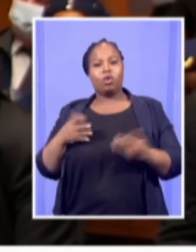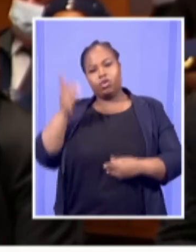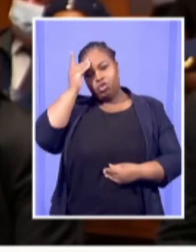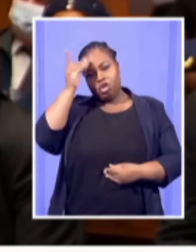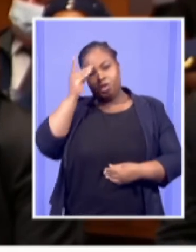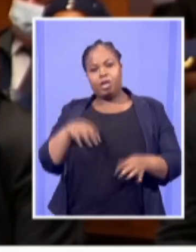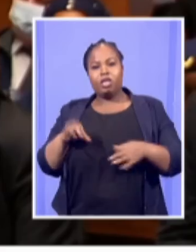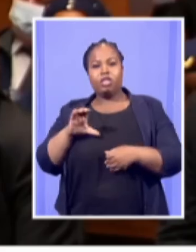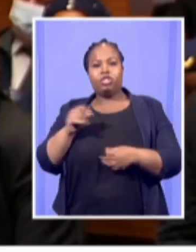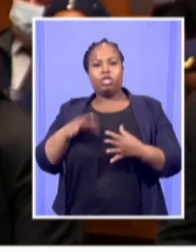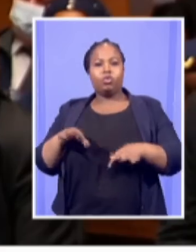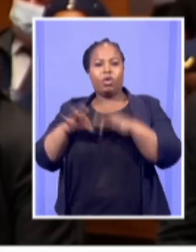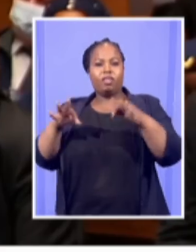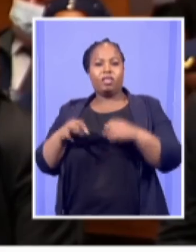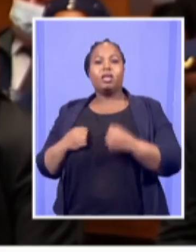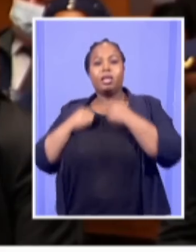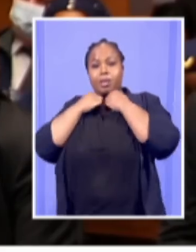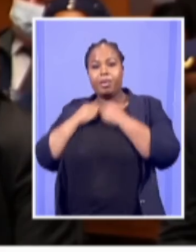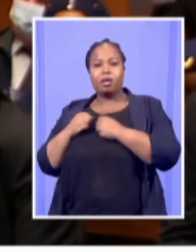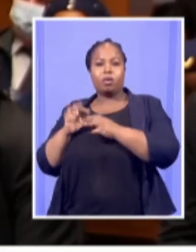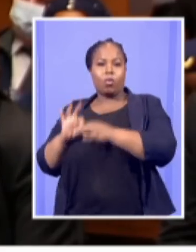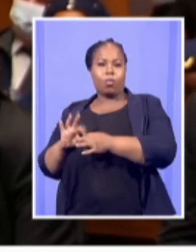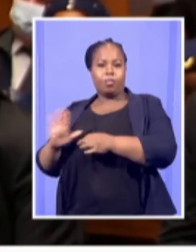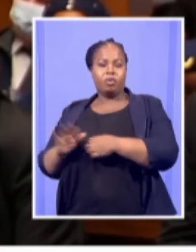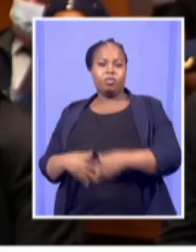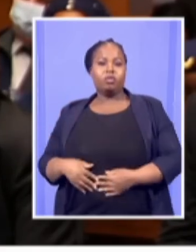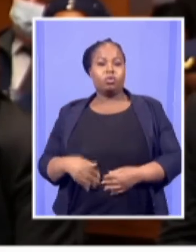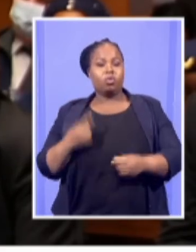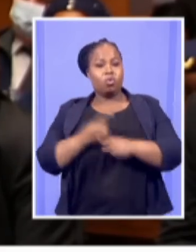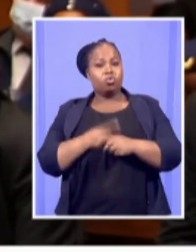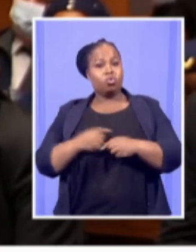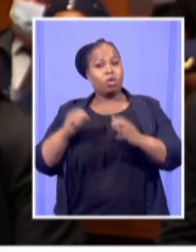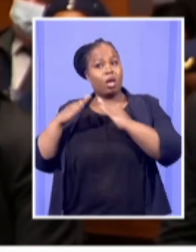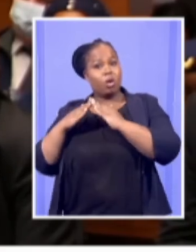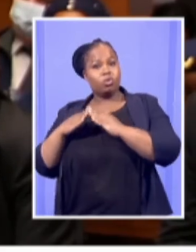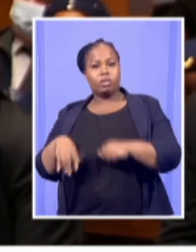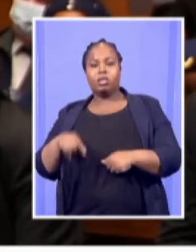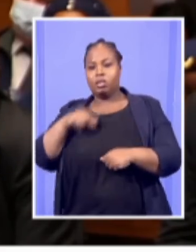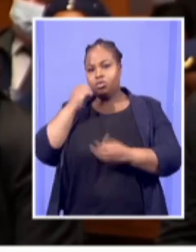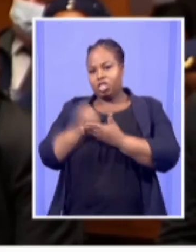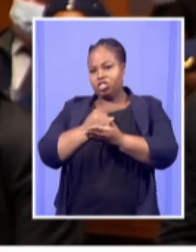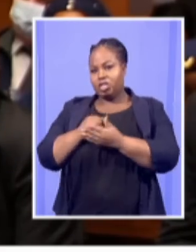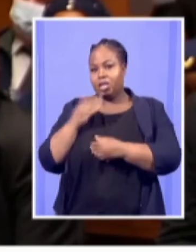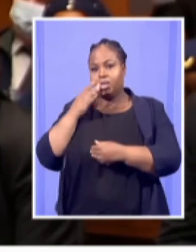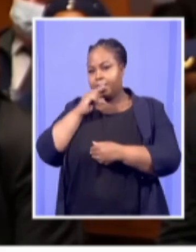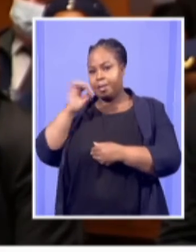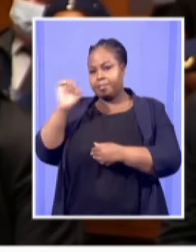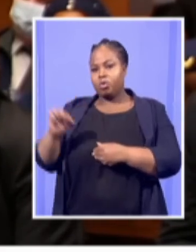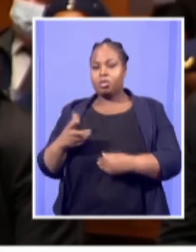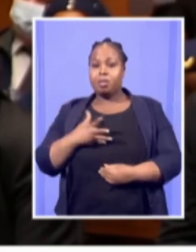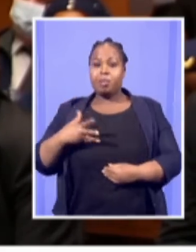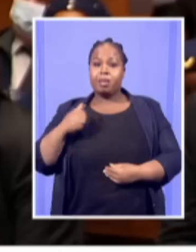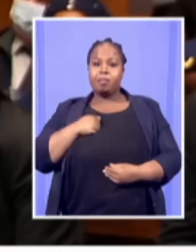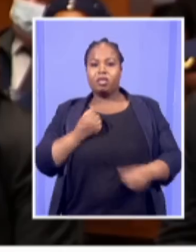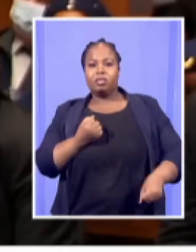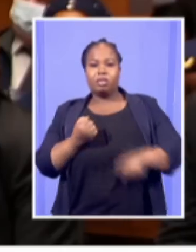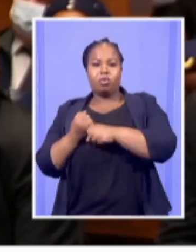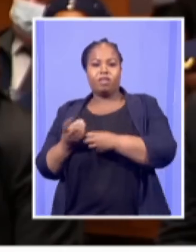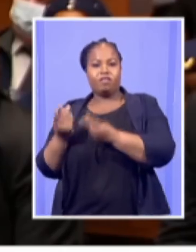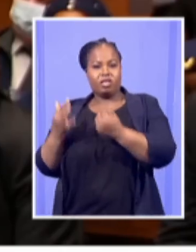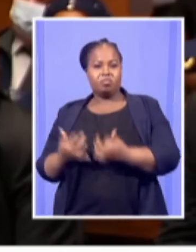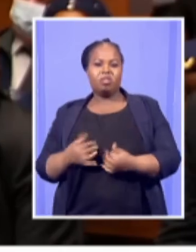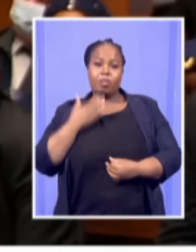in our parental home. This property is registered in her name since the passing of my father. My mother is supported financially by her